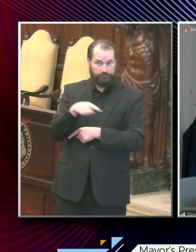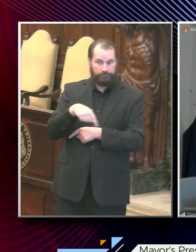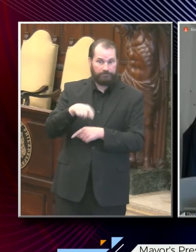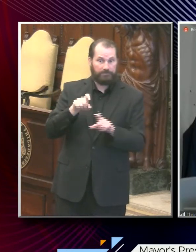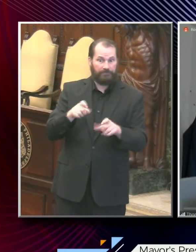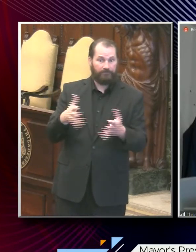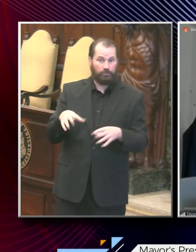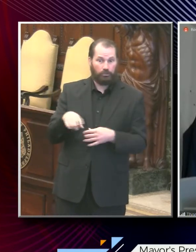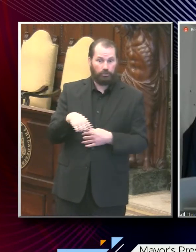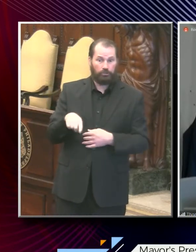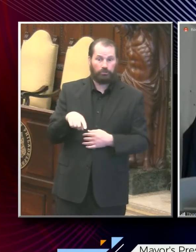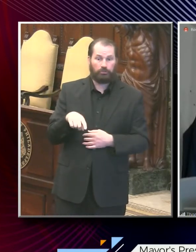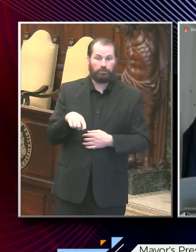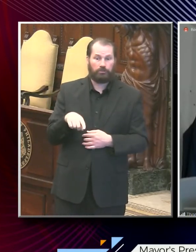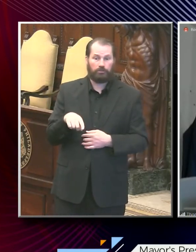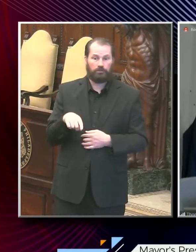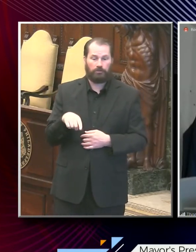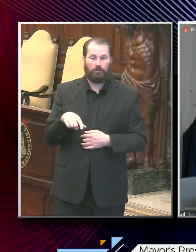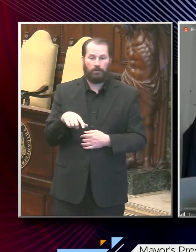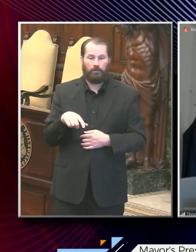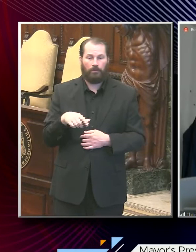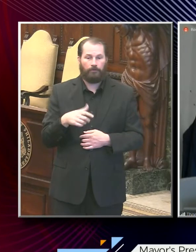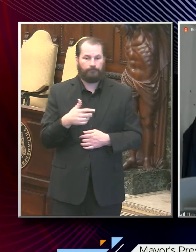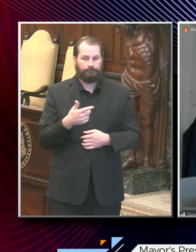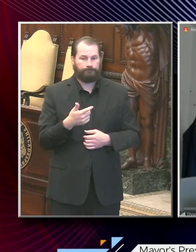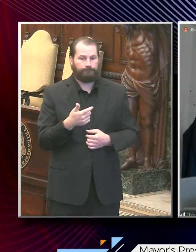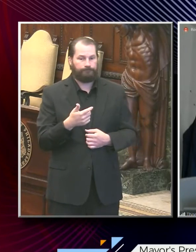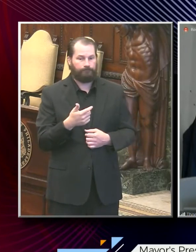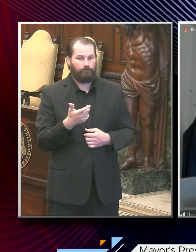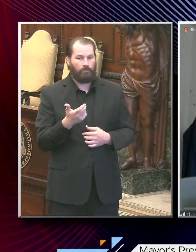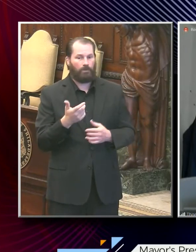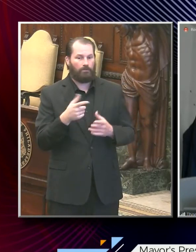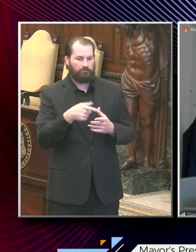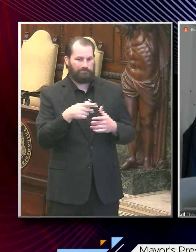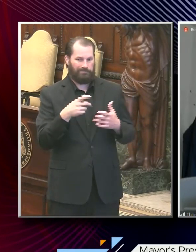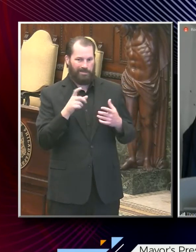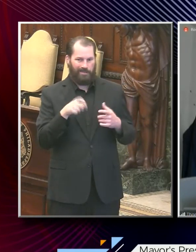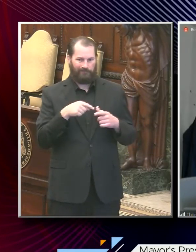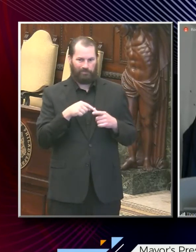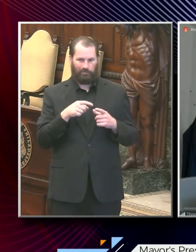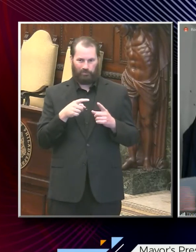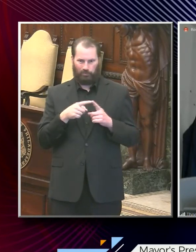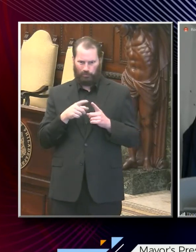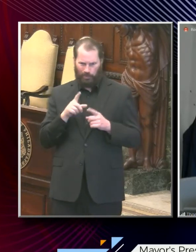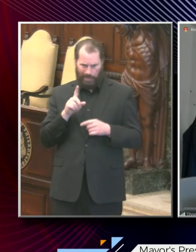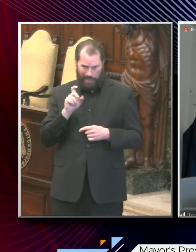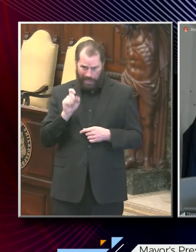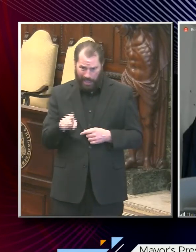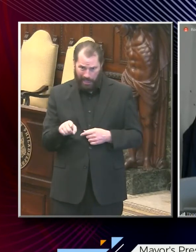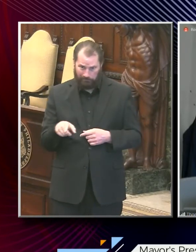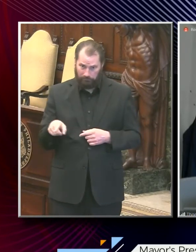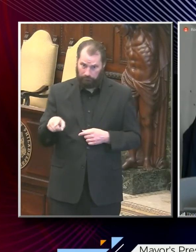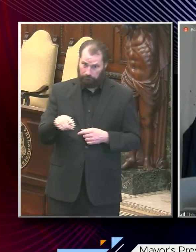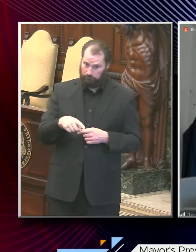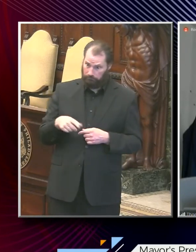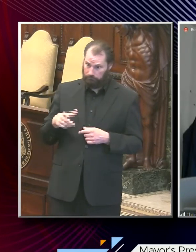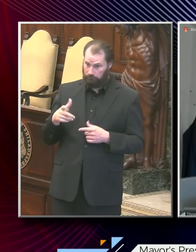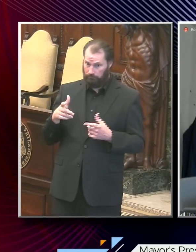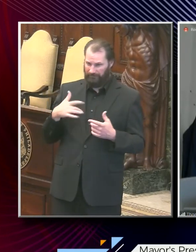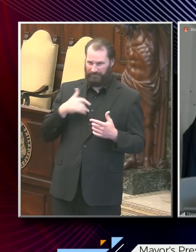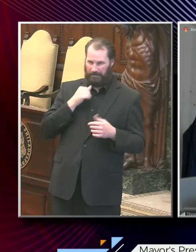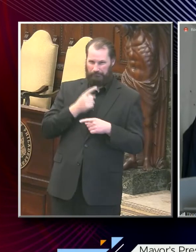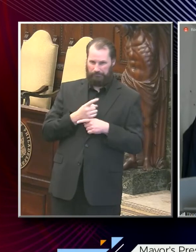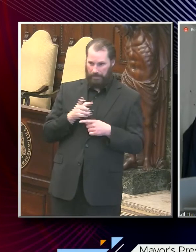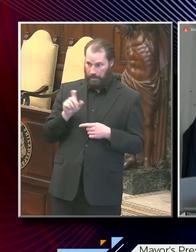in protesting if they had protested. And we didn't think that was appropriate. We didn't think that they should have to tell us if they were protesting. That was sort of an invasion of